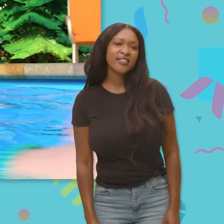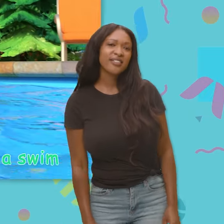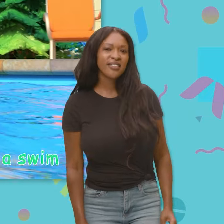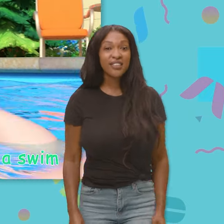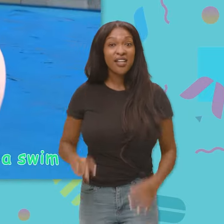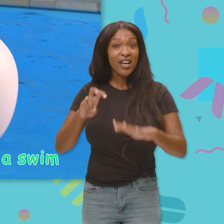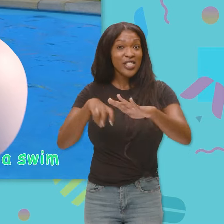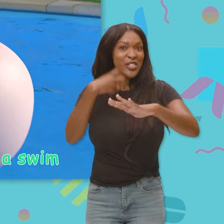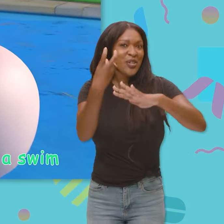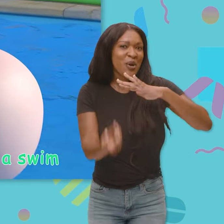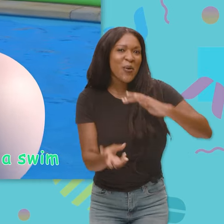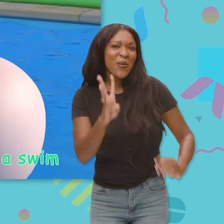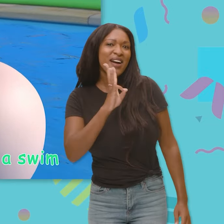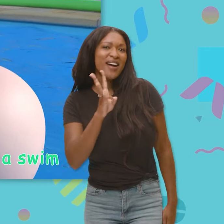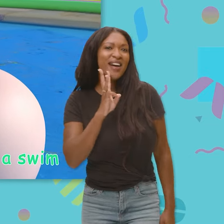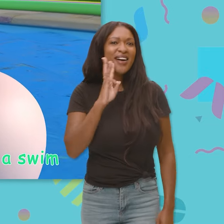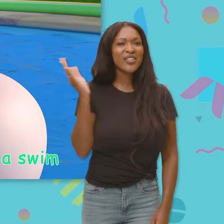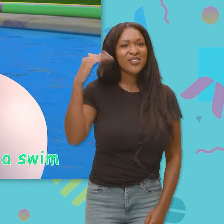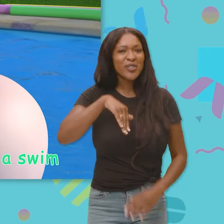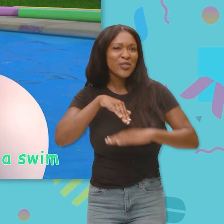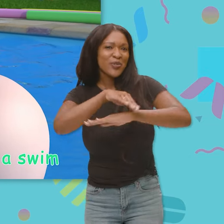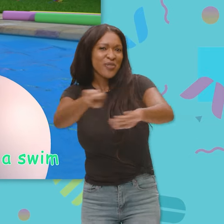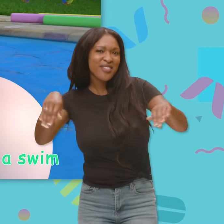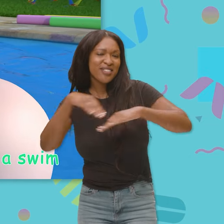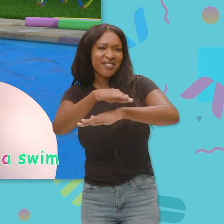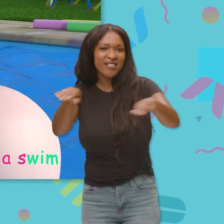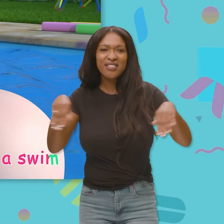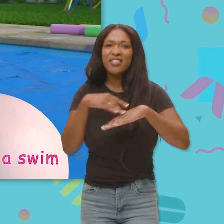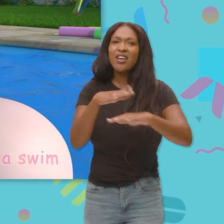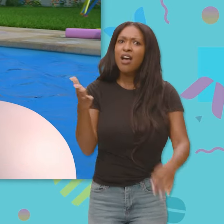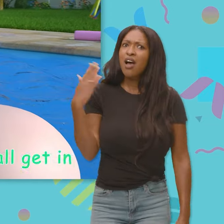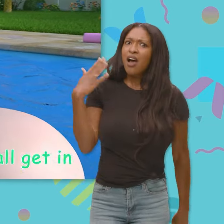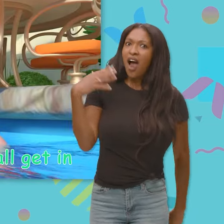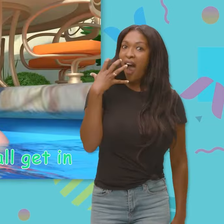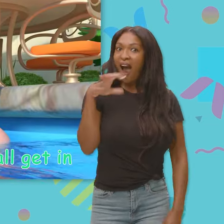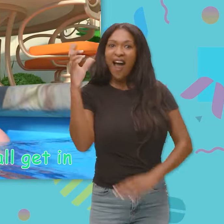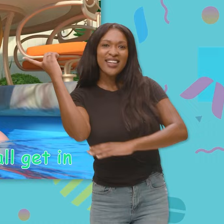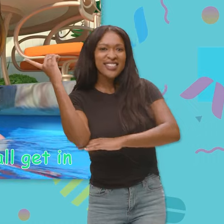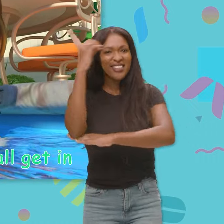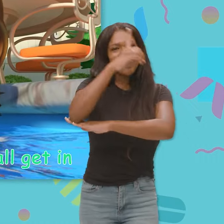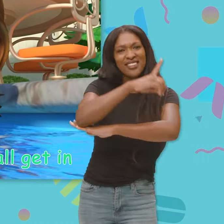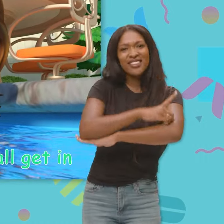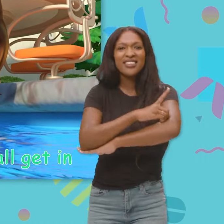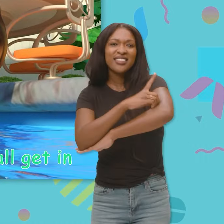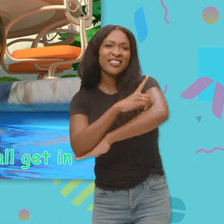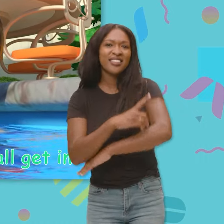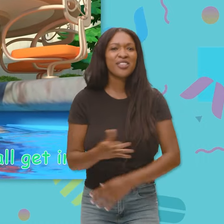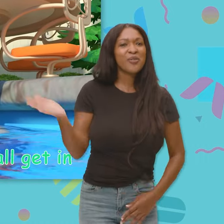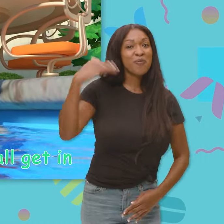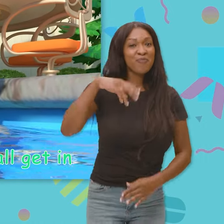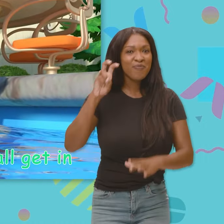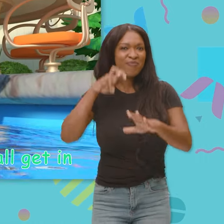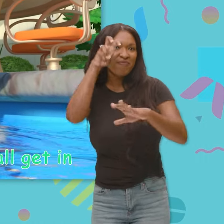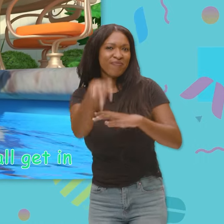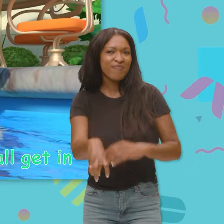I jump in the water, we're going for a swim It's a hot and sunny day,